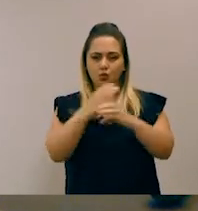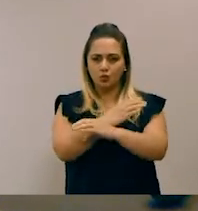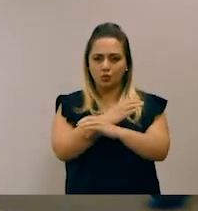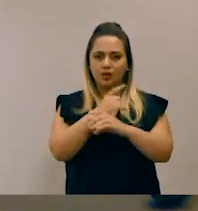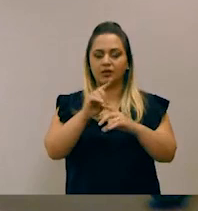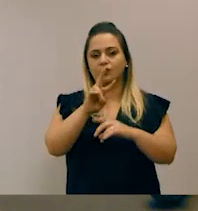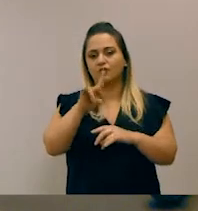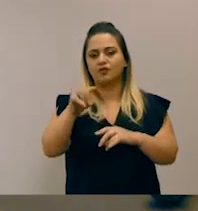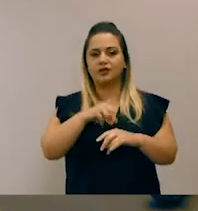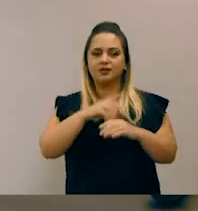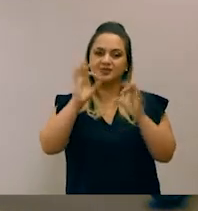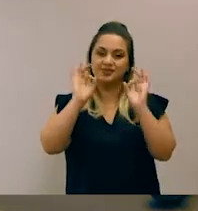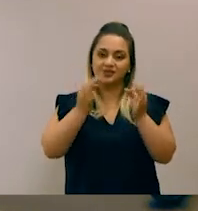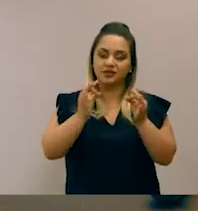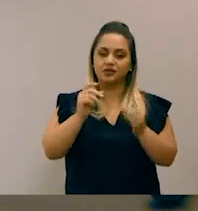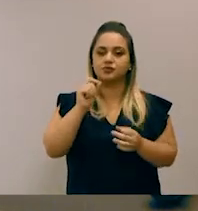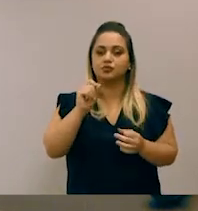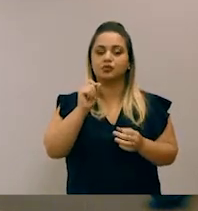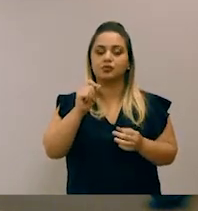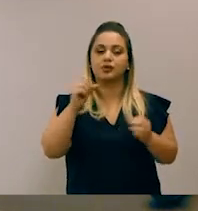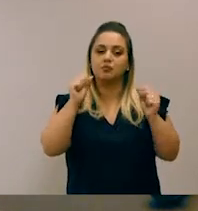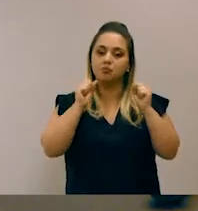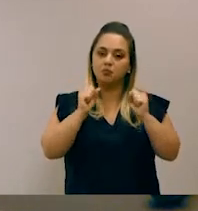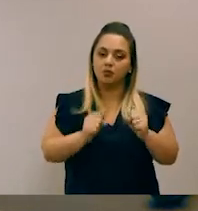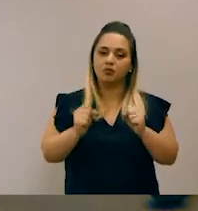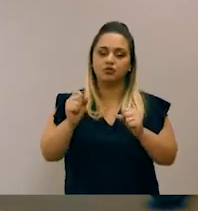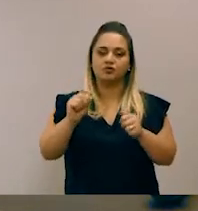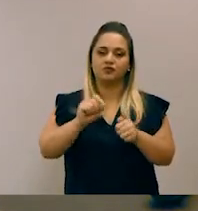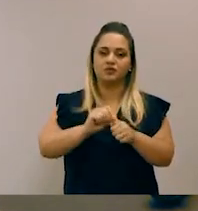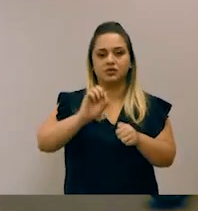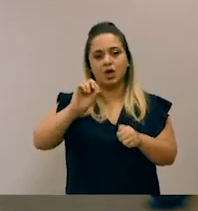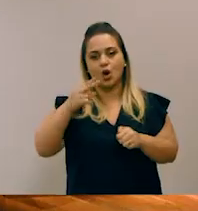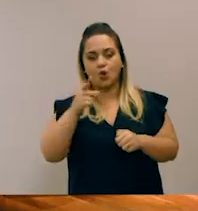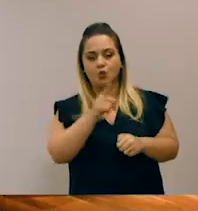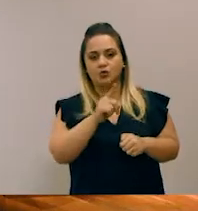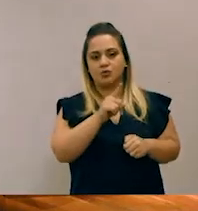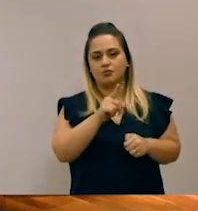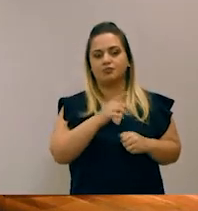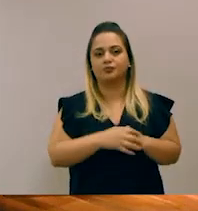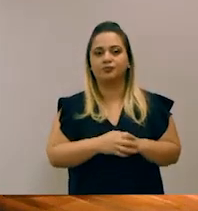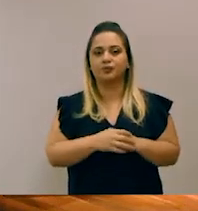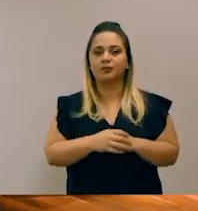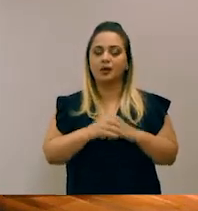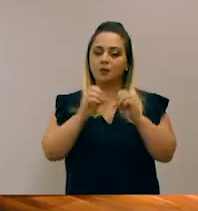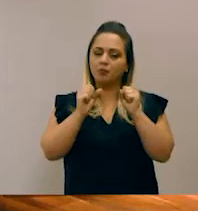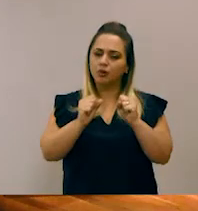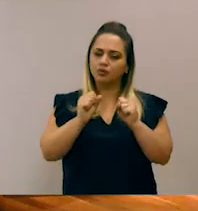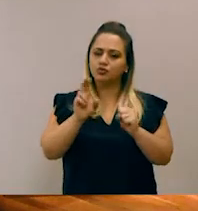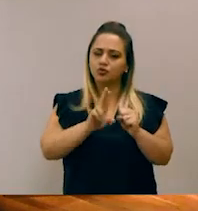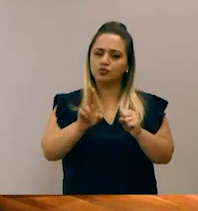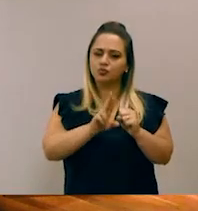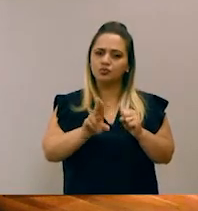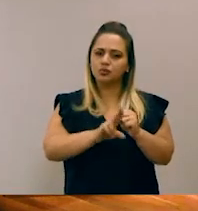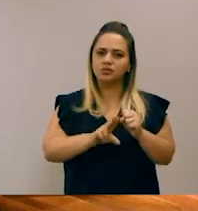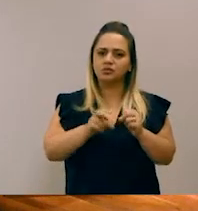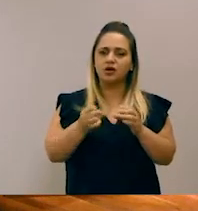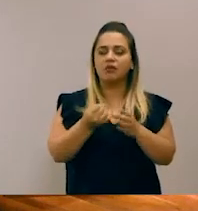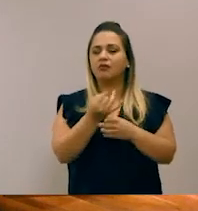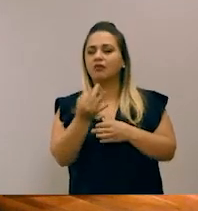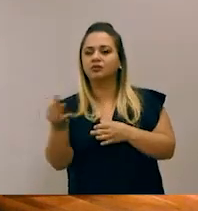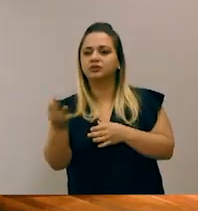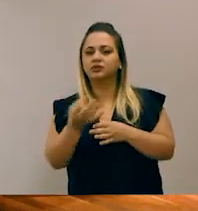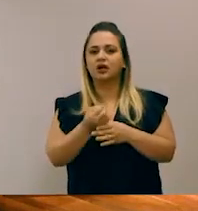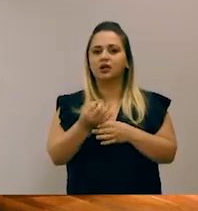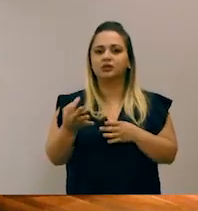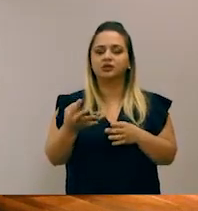we will be able, we will have more certainty of what to do in that sense. Not to use the probability